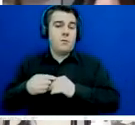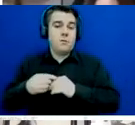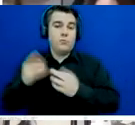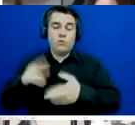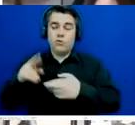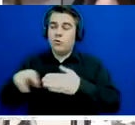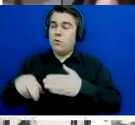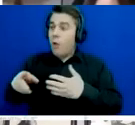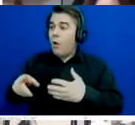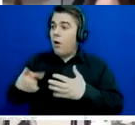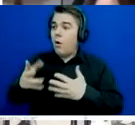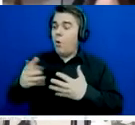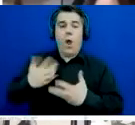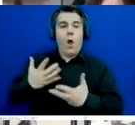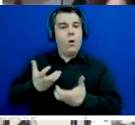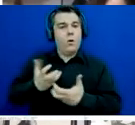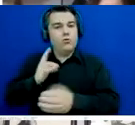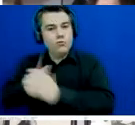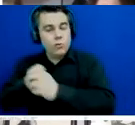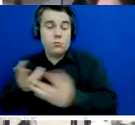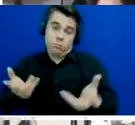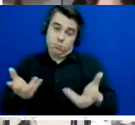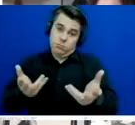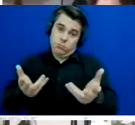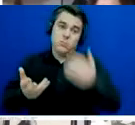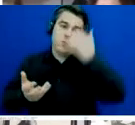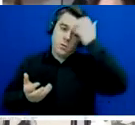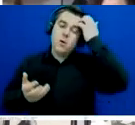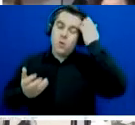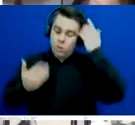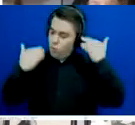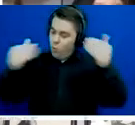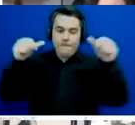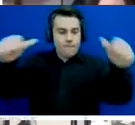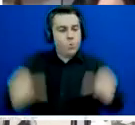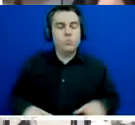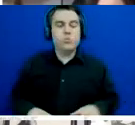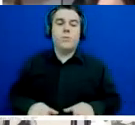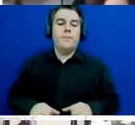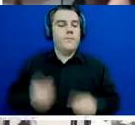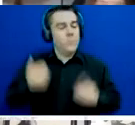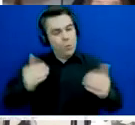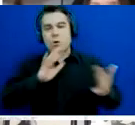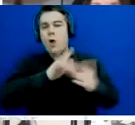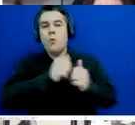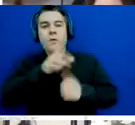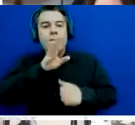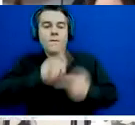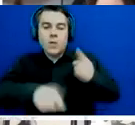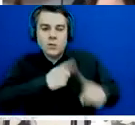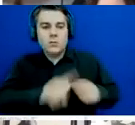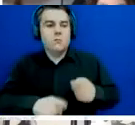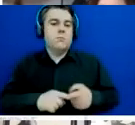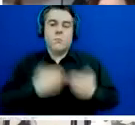join Plexus. So go ahead and put a post up there. Go ahead and reach out to your friends. Go ahead and talk about the